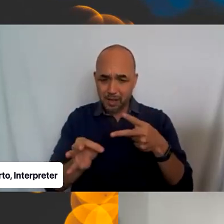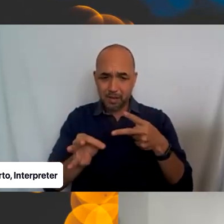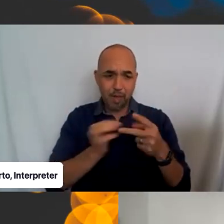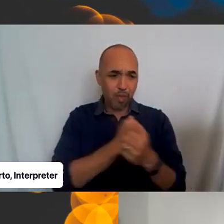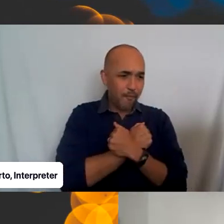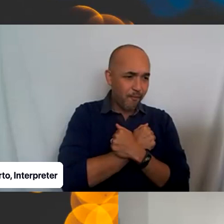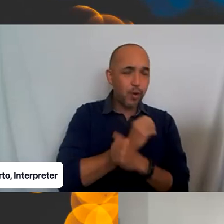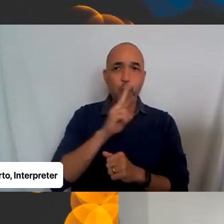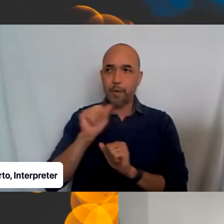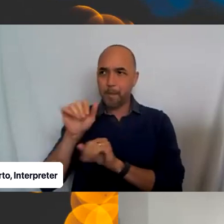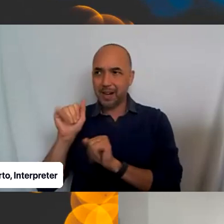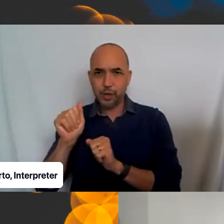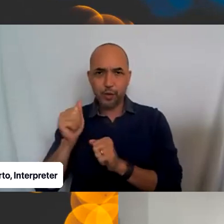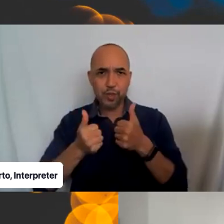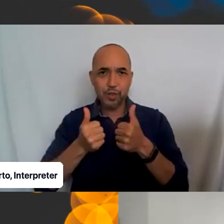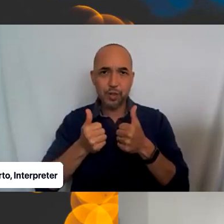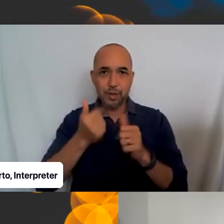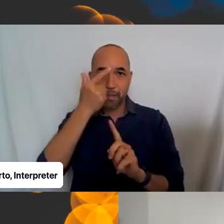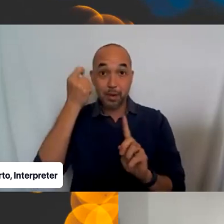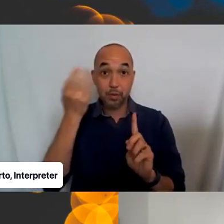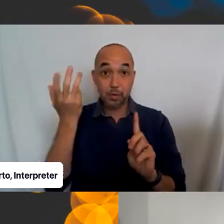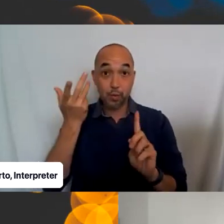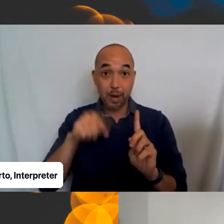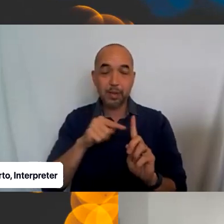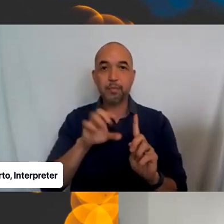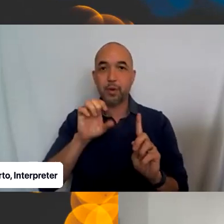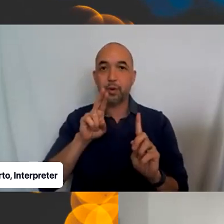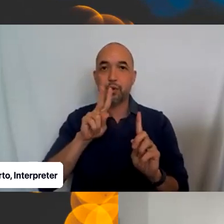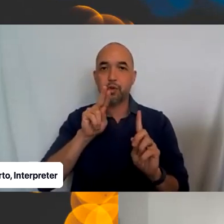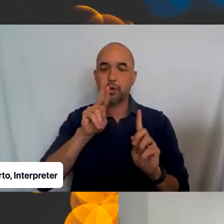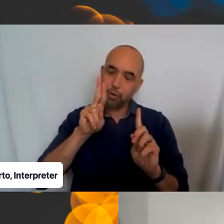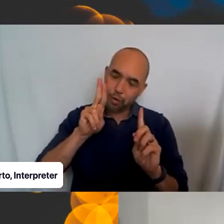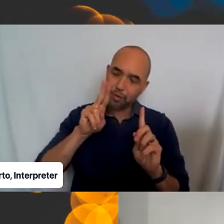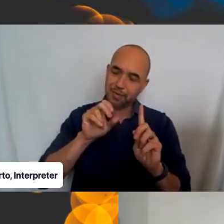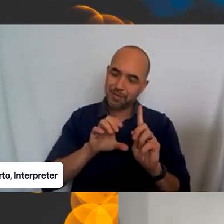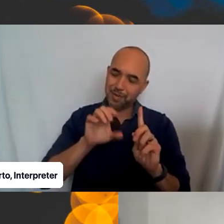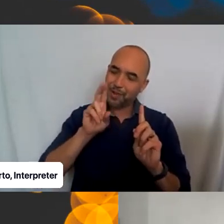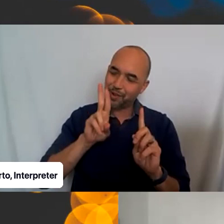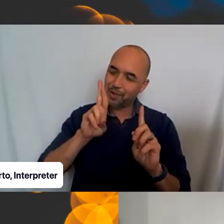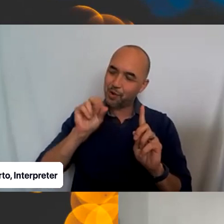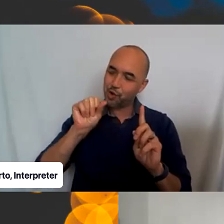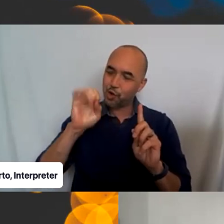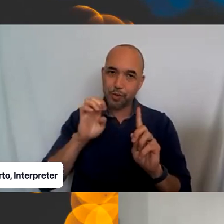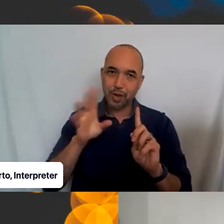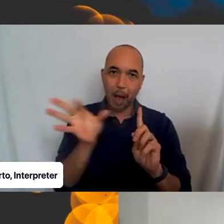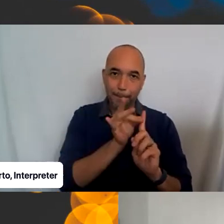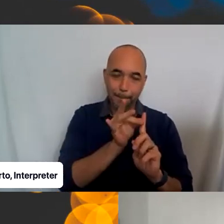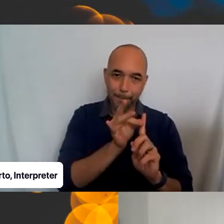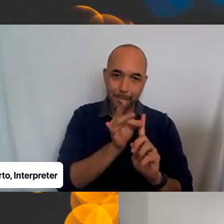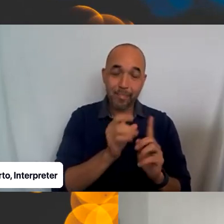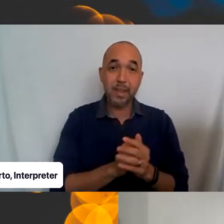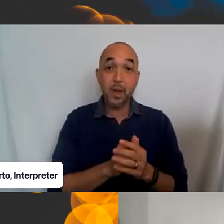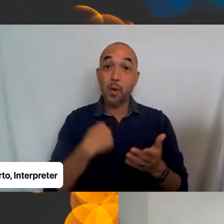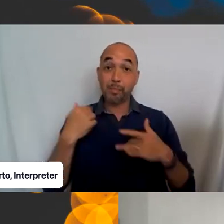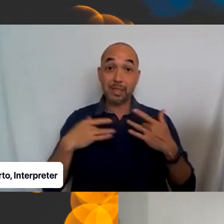to join Breanne and join you all to discuss in this exciting conversation. So Breanne,